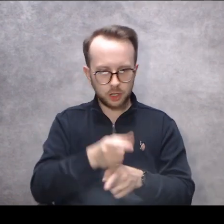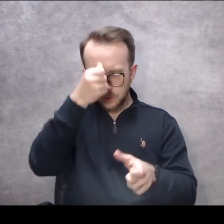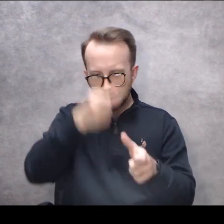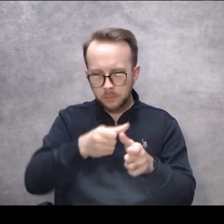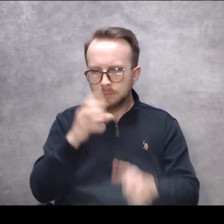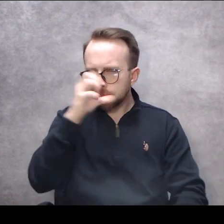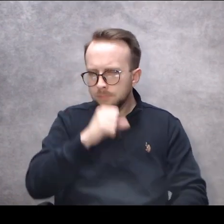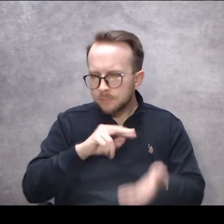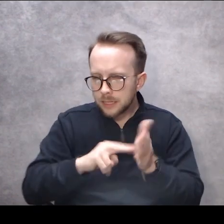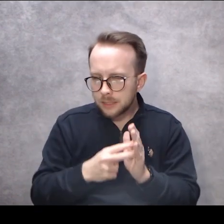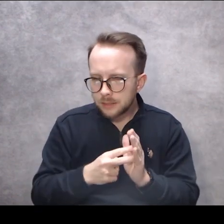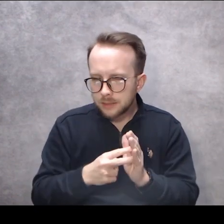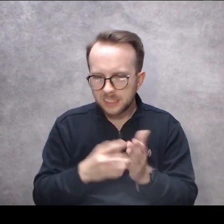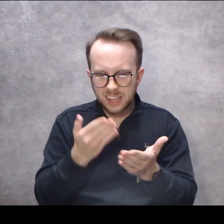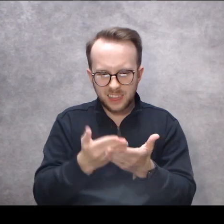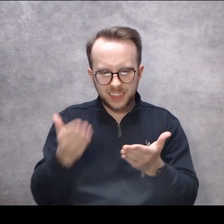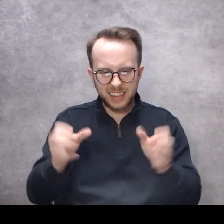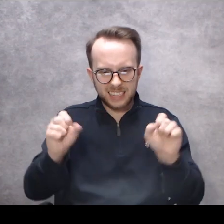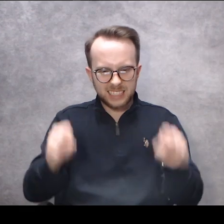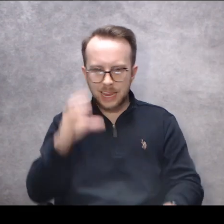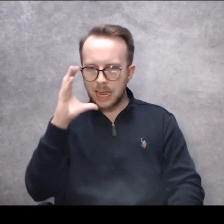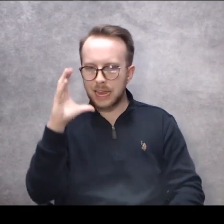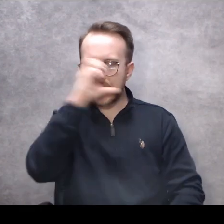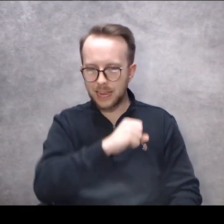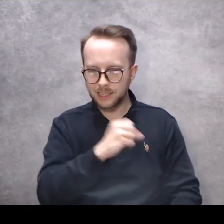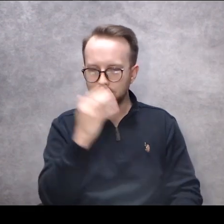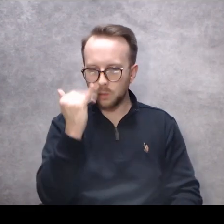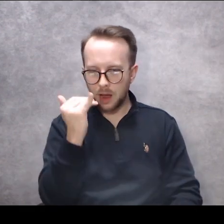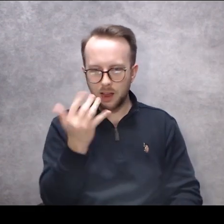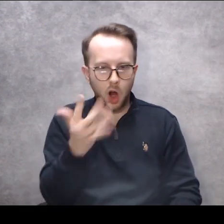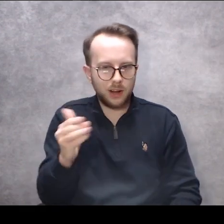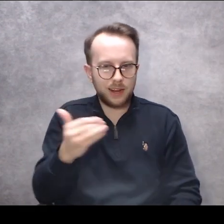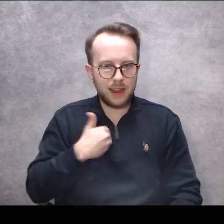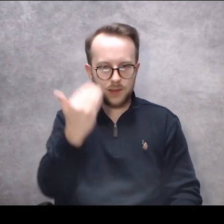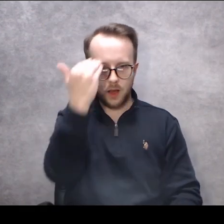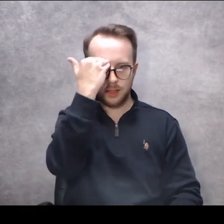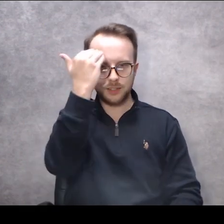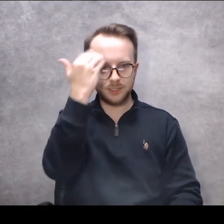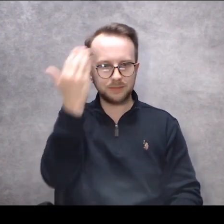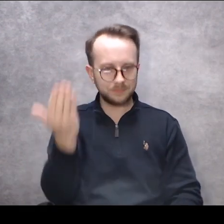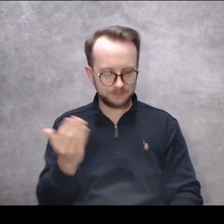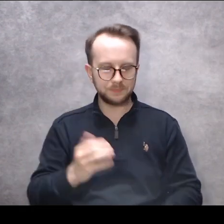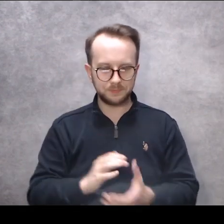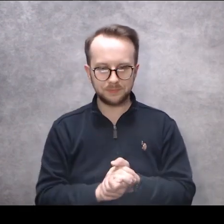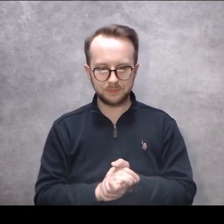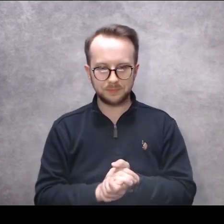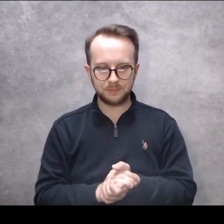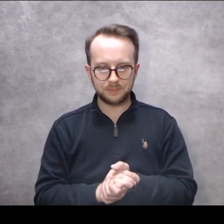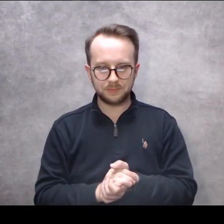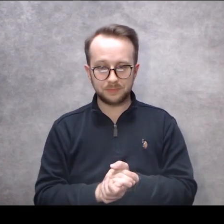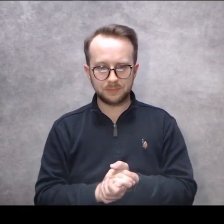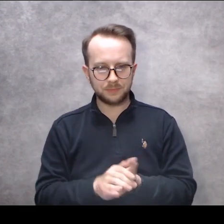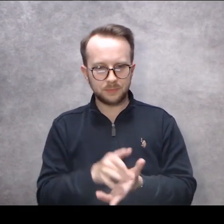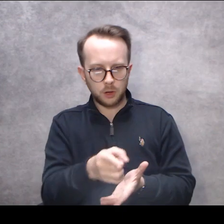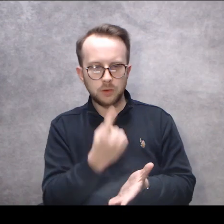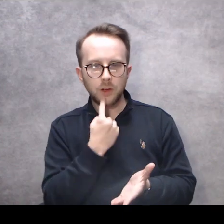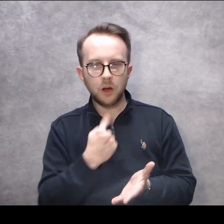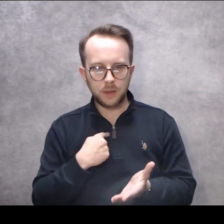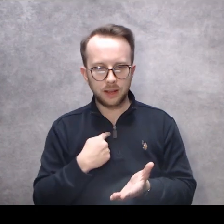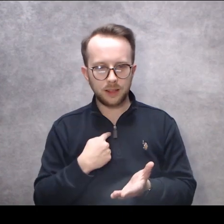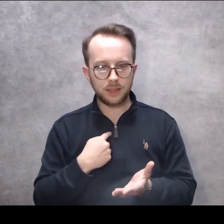are things that we can guess because we have knowledge about it, okay? So you told me that the 2